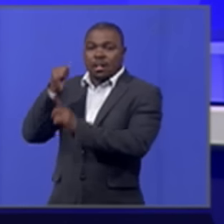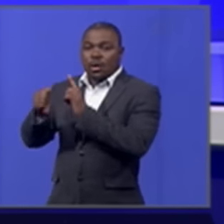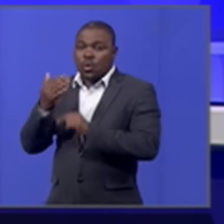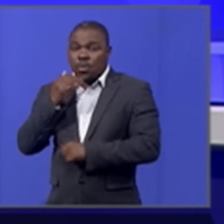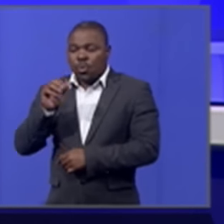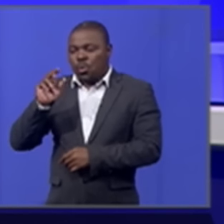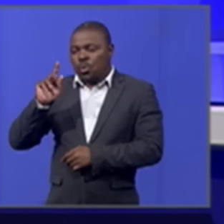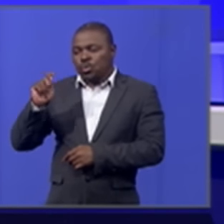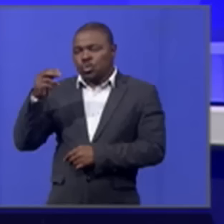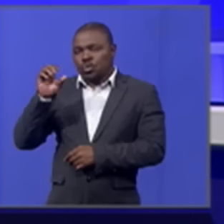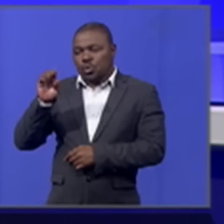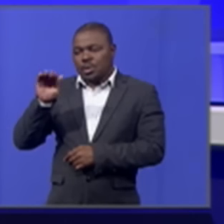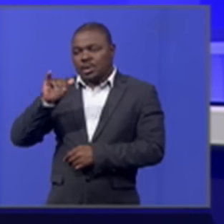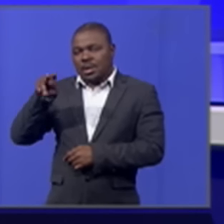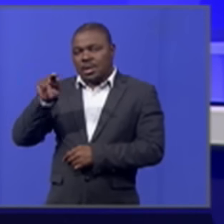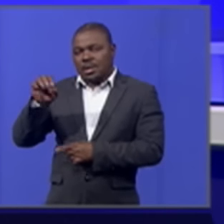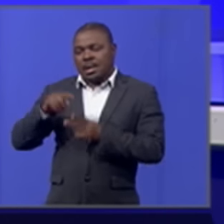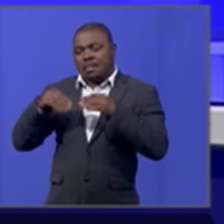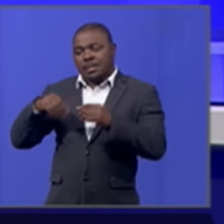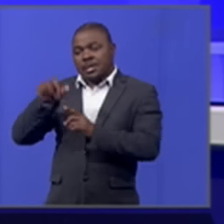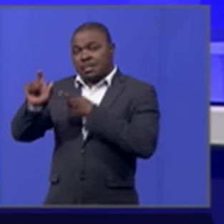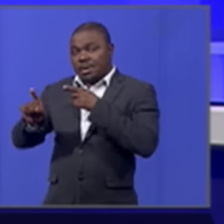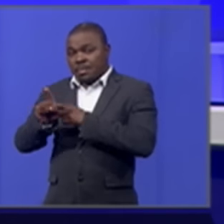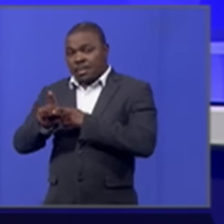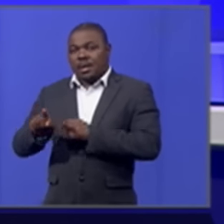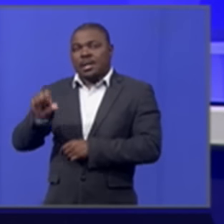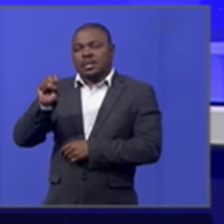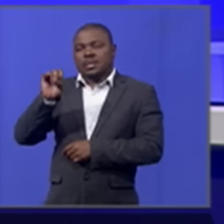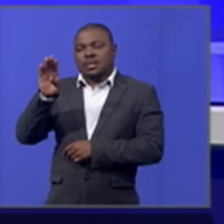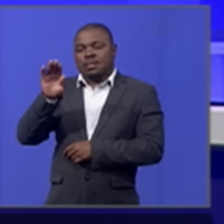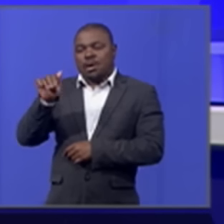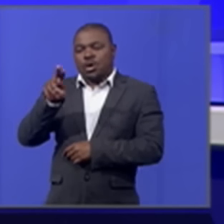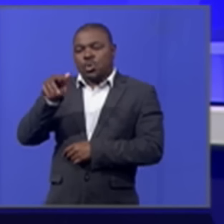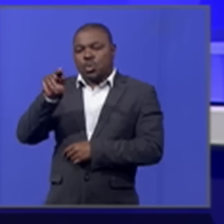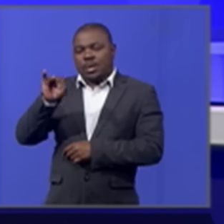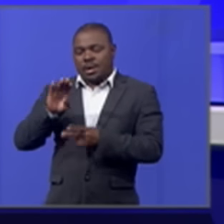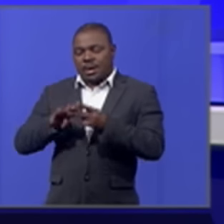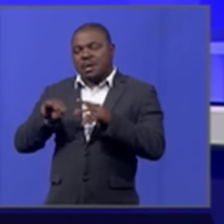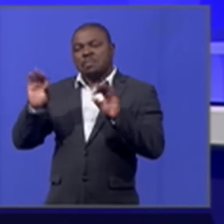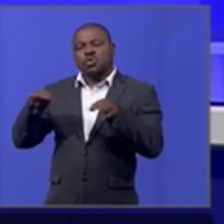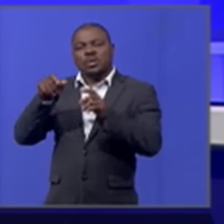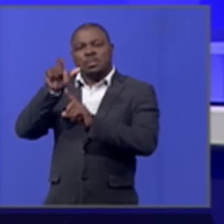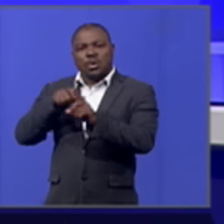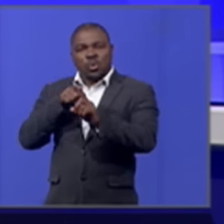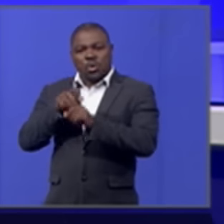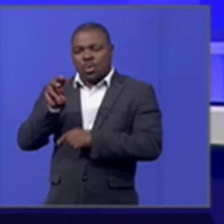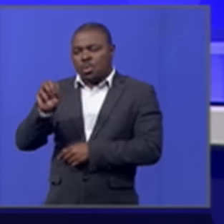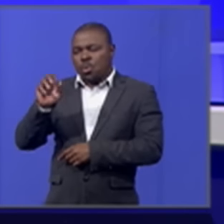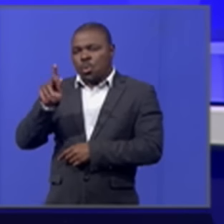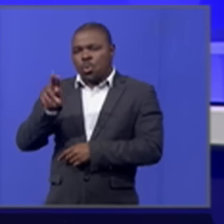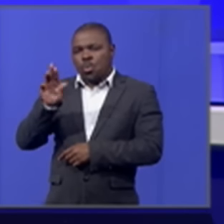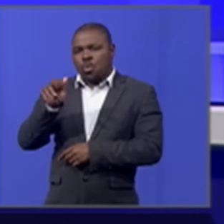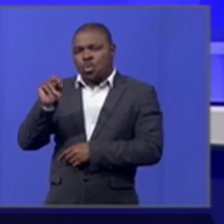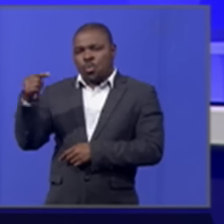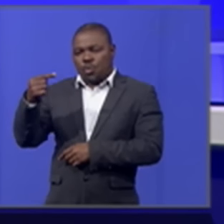Tebogo Thobejane Rakgwebo Josi Banyoni ga mmogo le morulaganyi wa mmino Senki Mokubung.